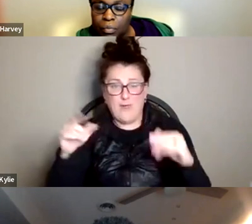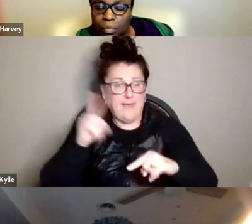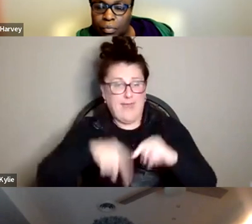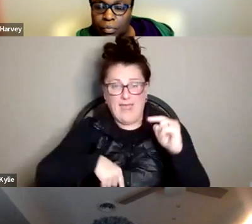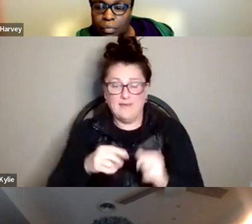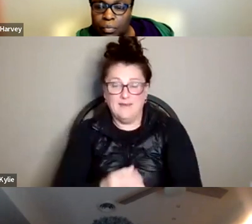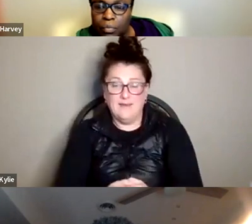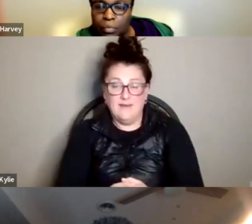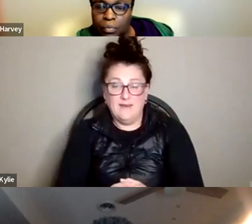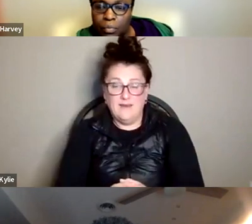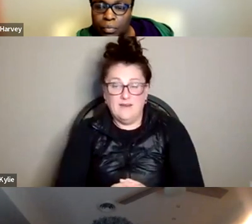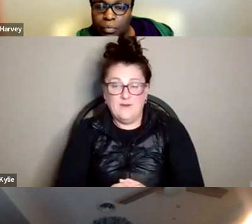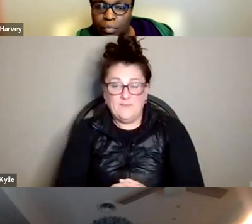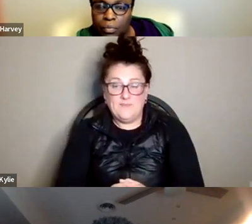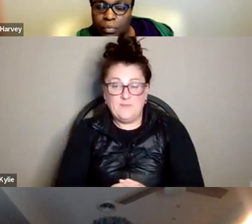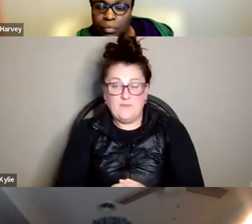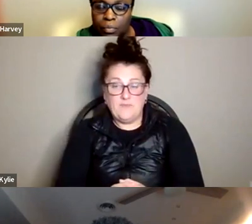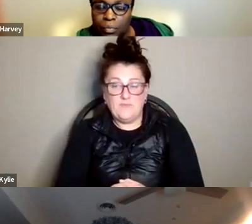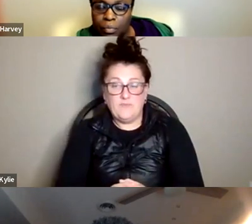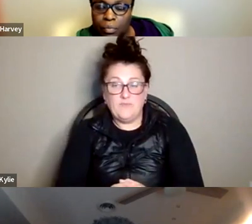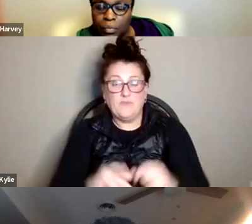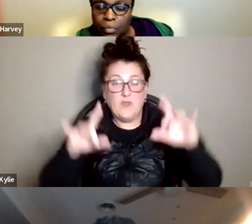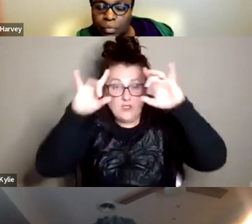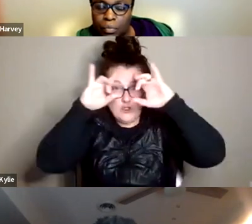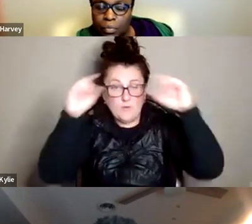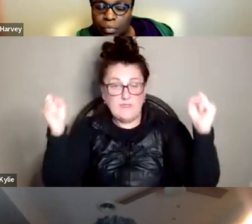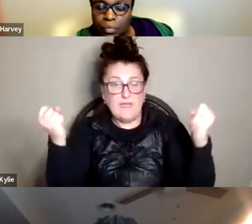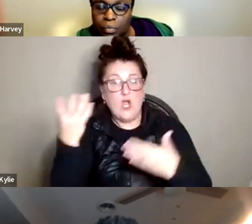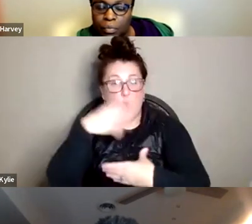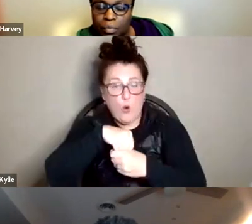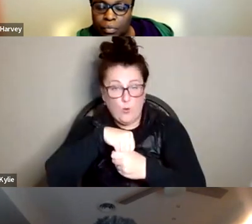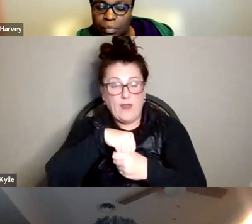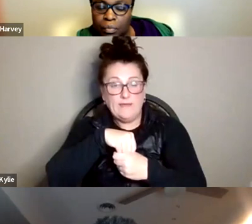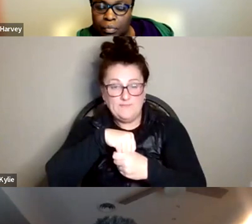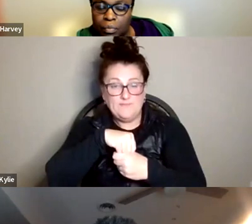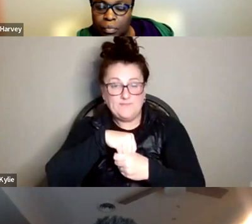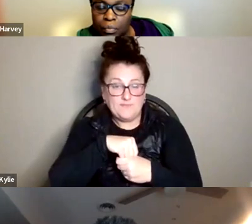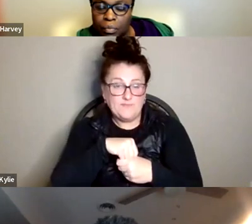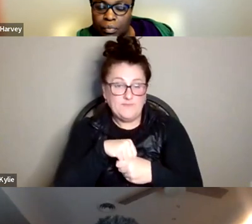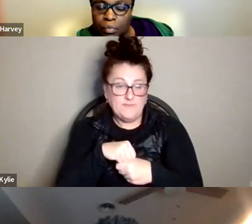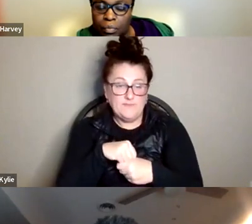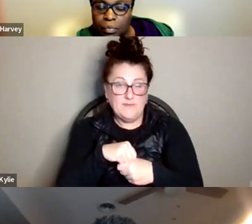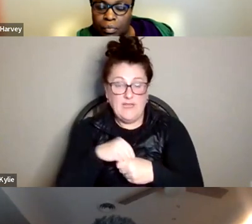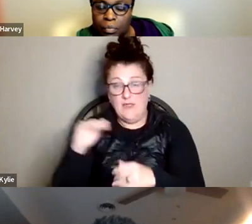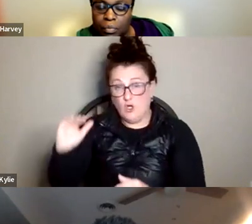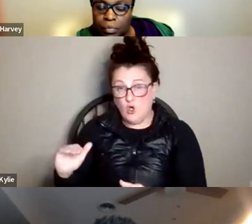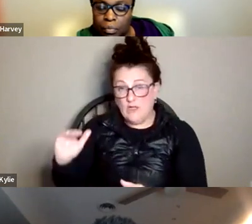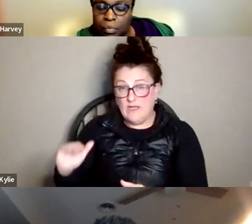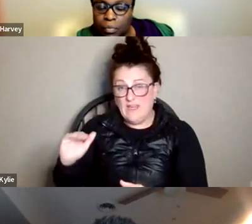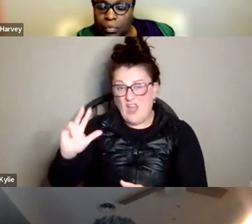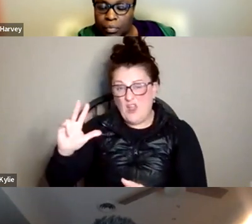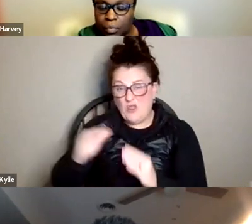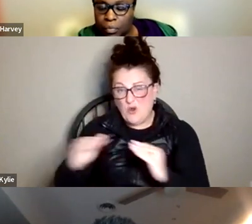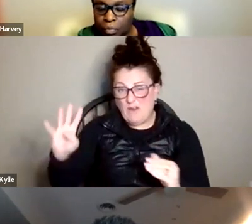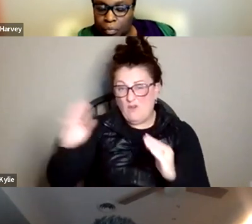So I'd like to see somehow the superintendent incorporate at an early stage, third, fourth